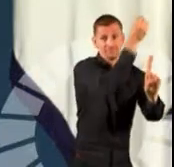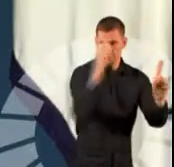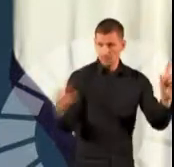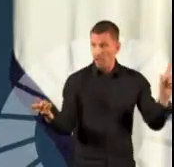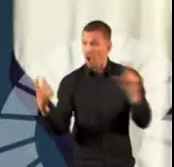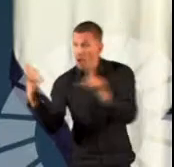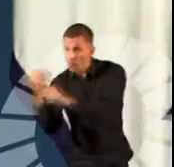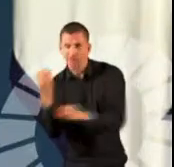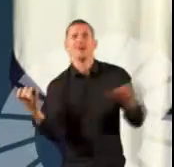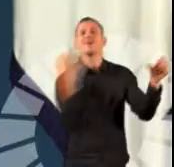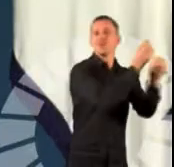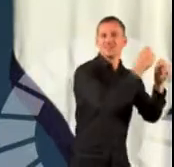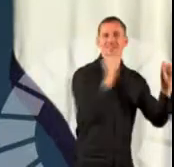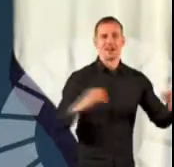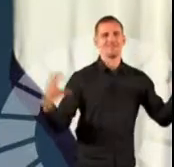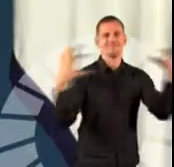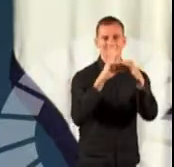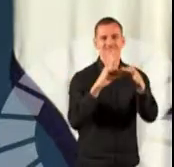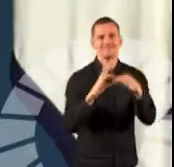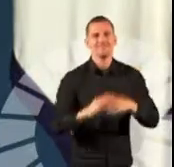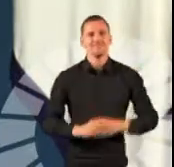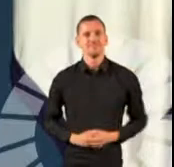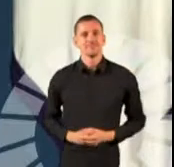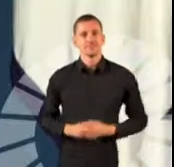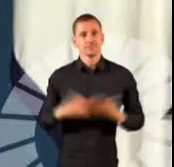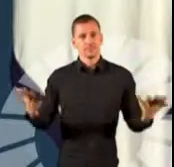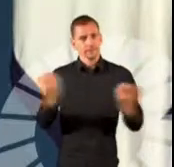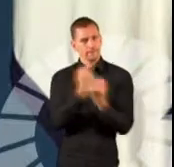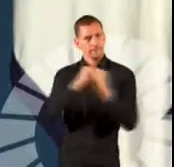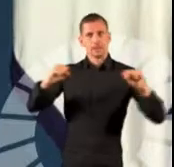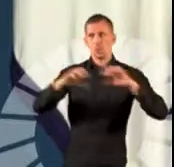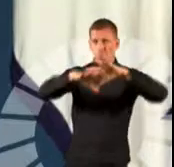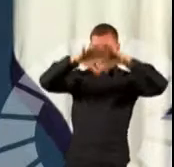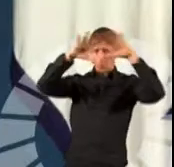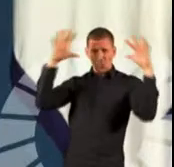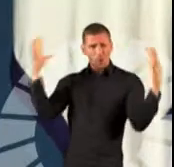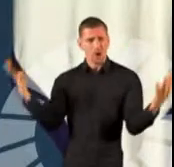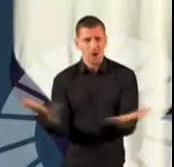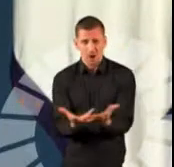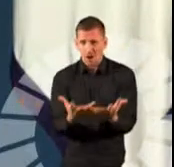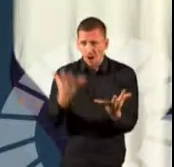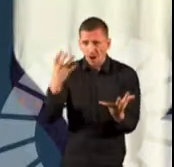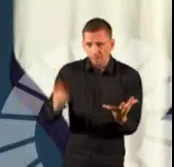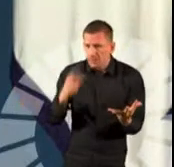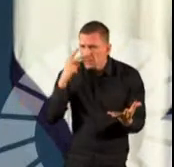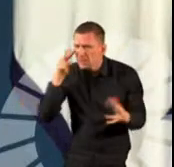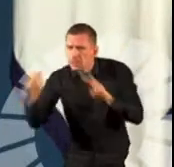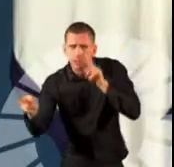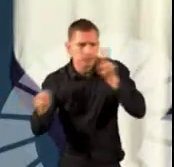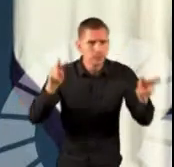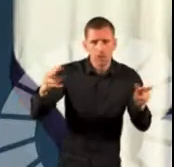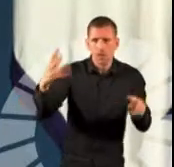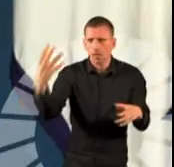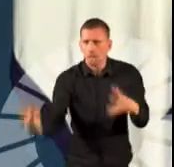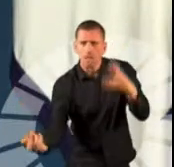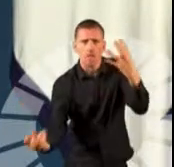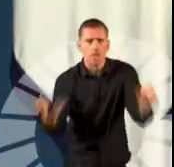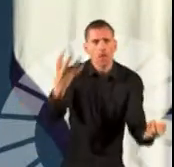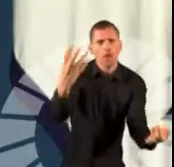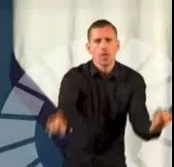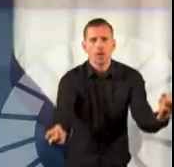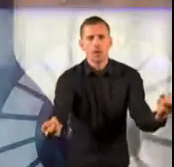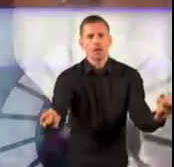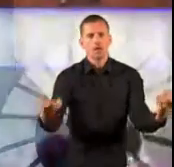is in peril. Strong men have become stronger. Human rights abuses have